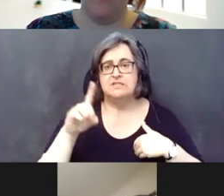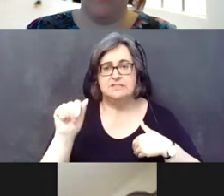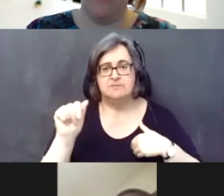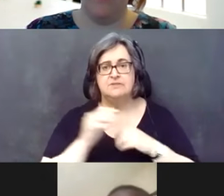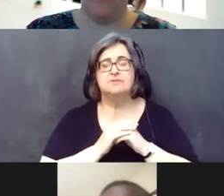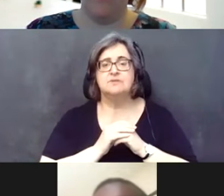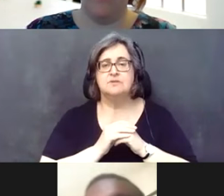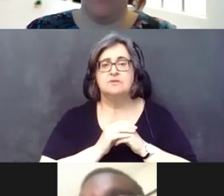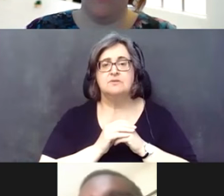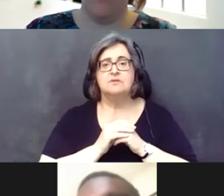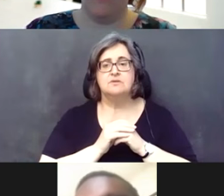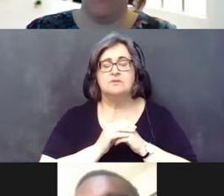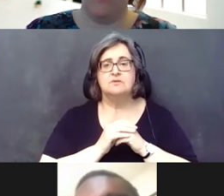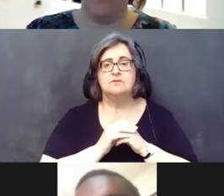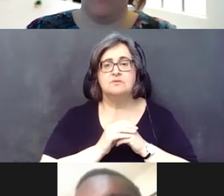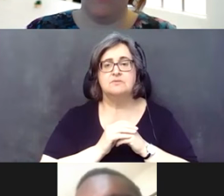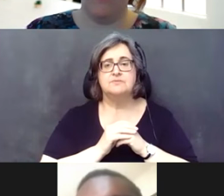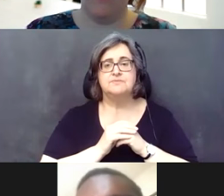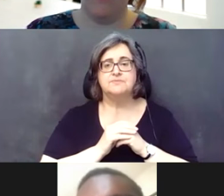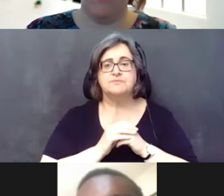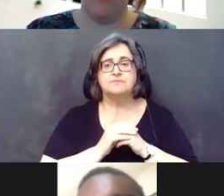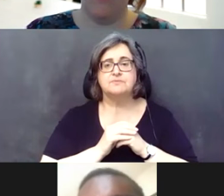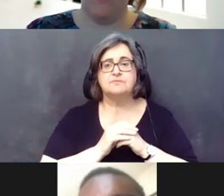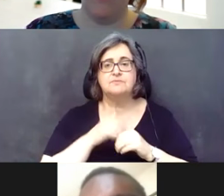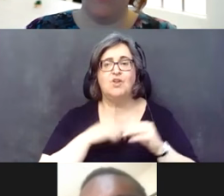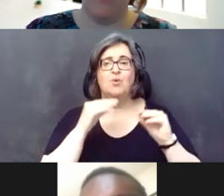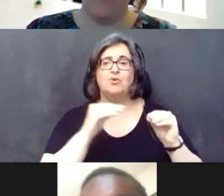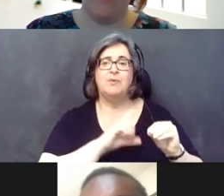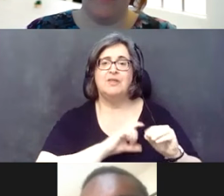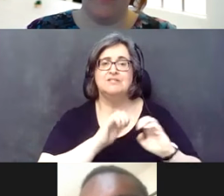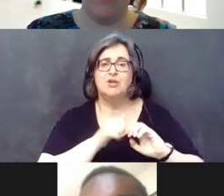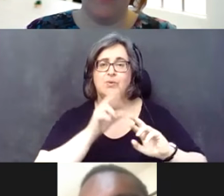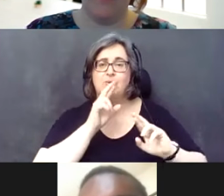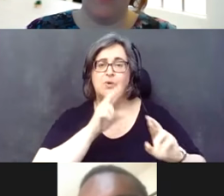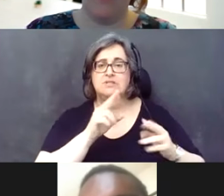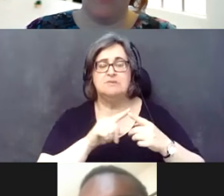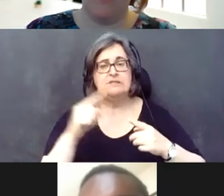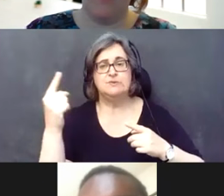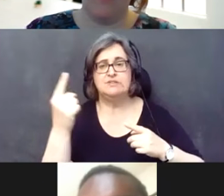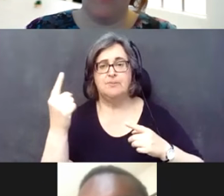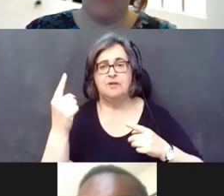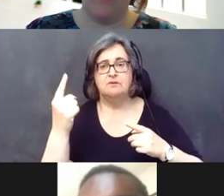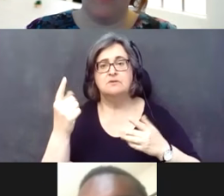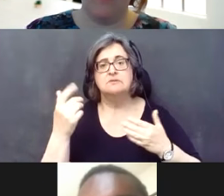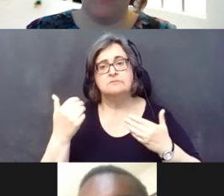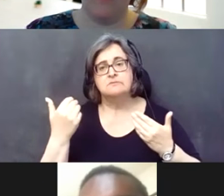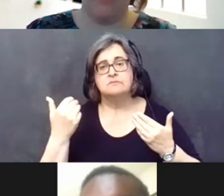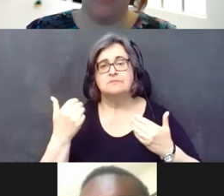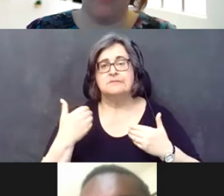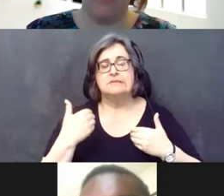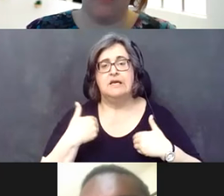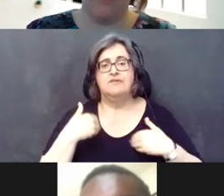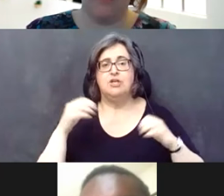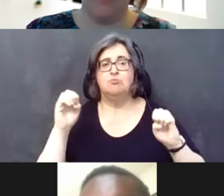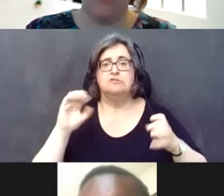I would like to train them how to respond to somebody that's having a